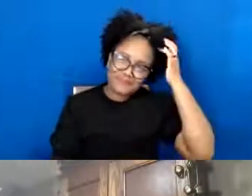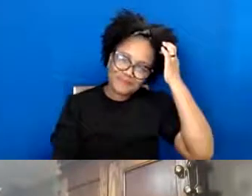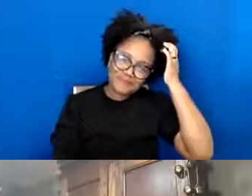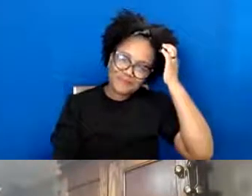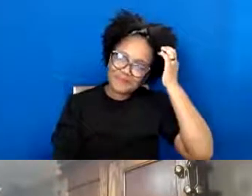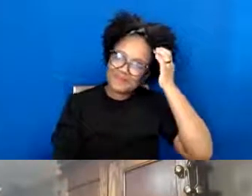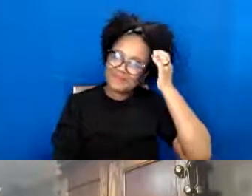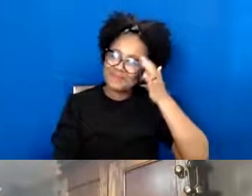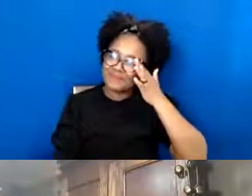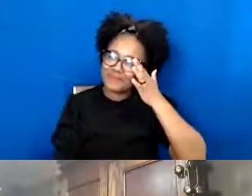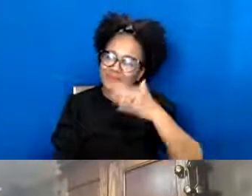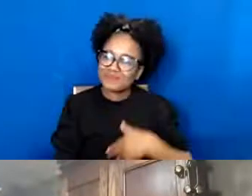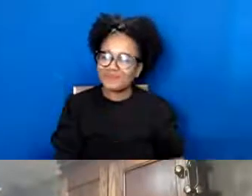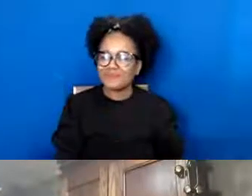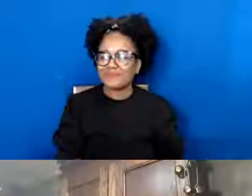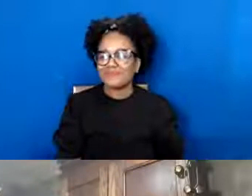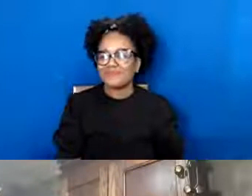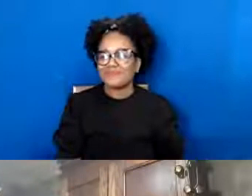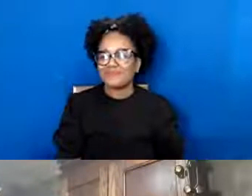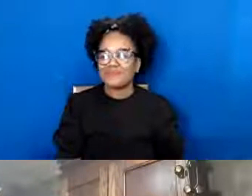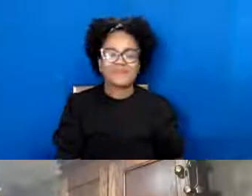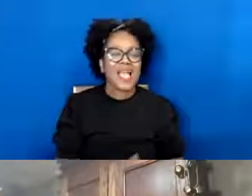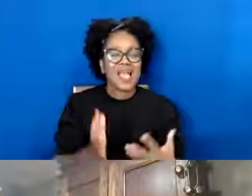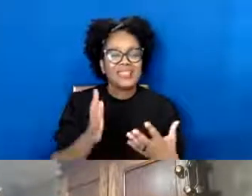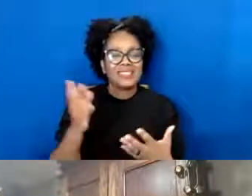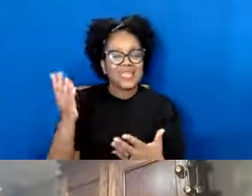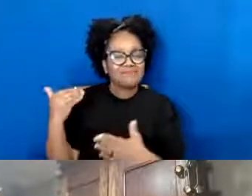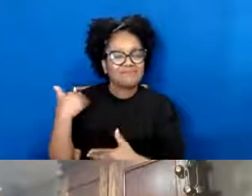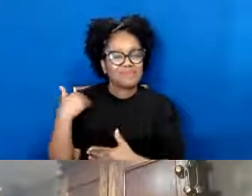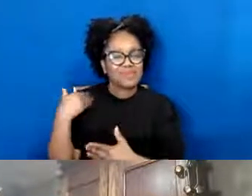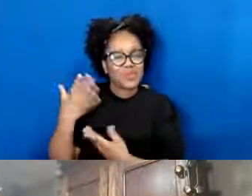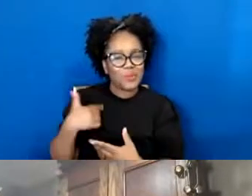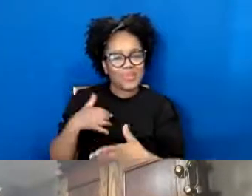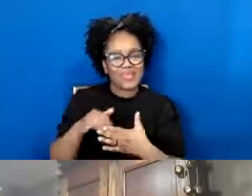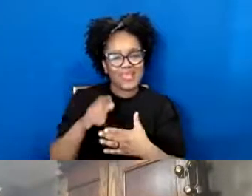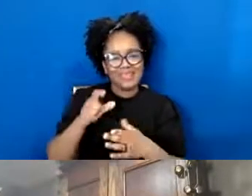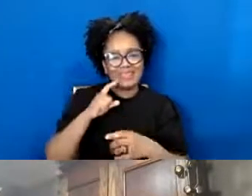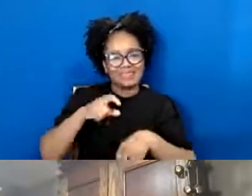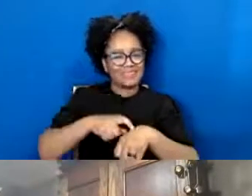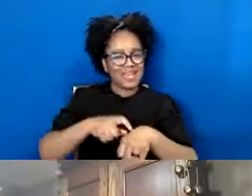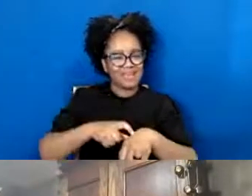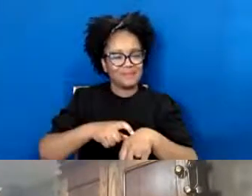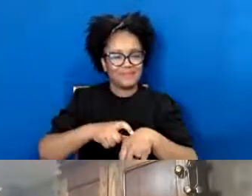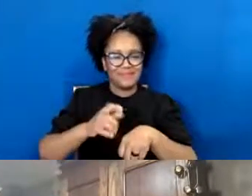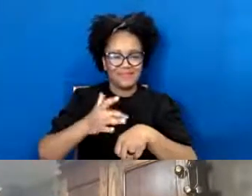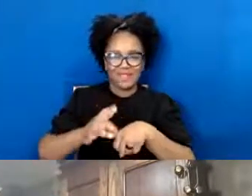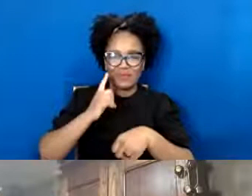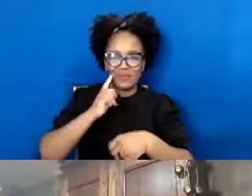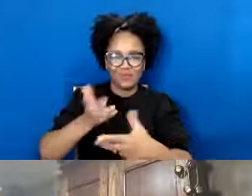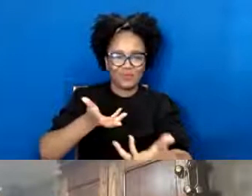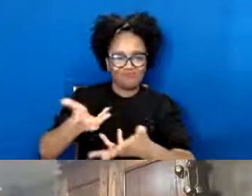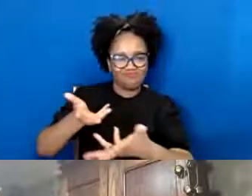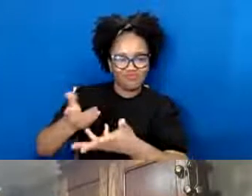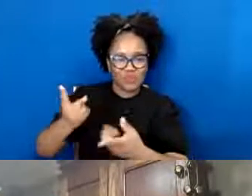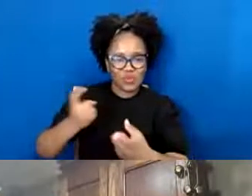a few minutes. We have like 15 minutes, I think. So if you have any questions or anything like that, I'm not